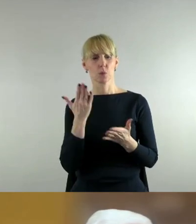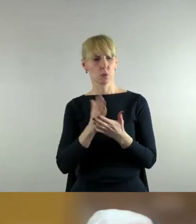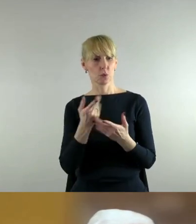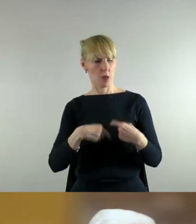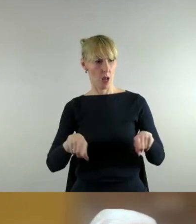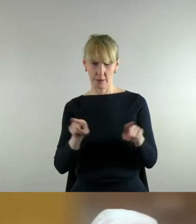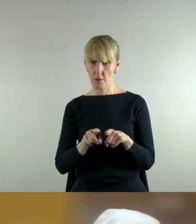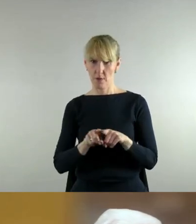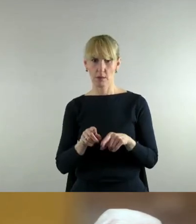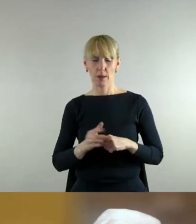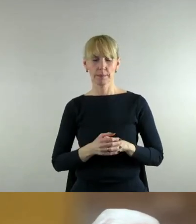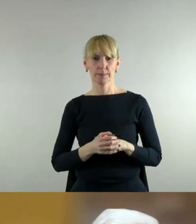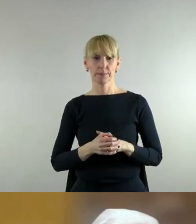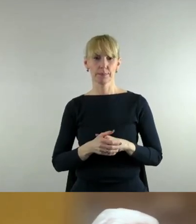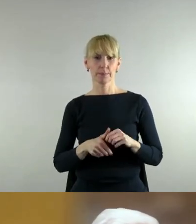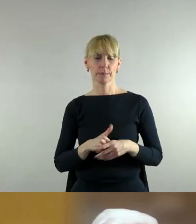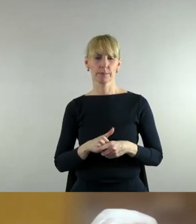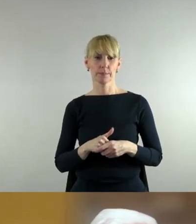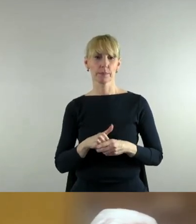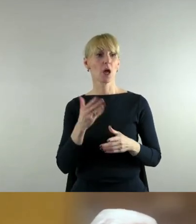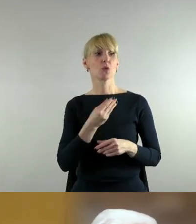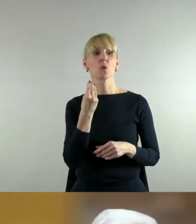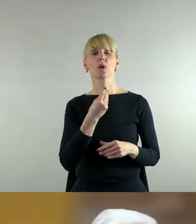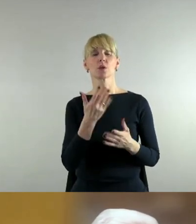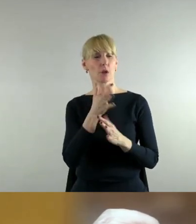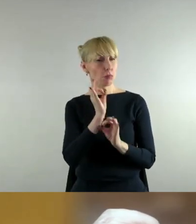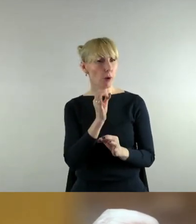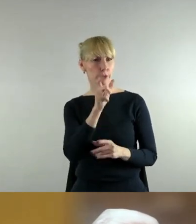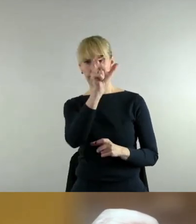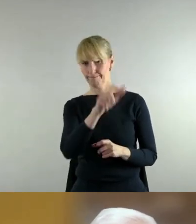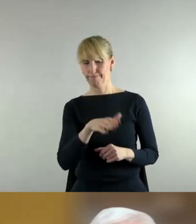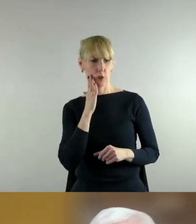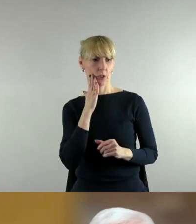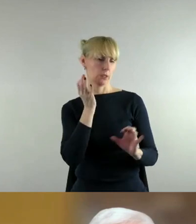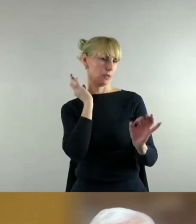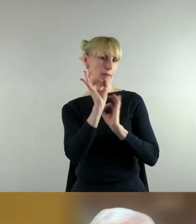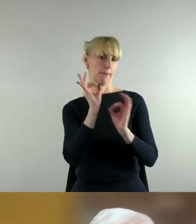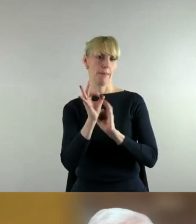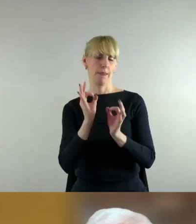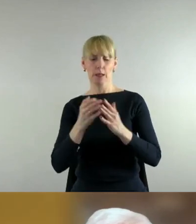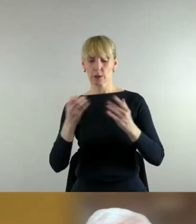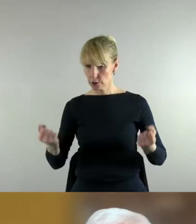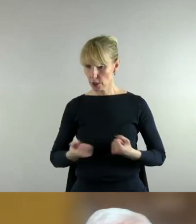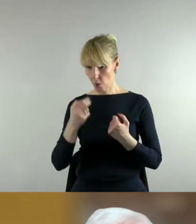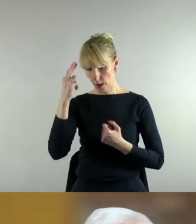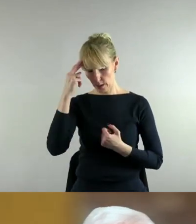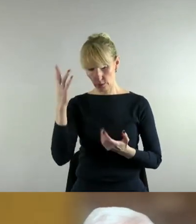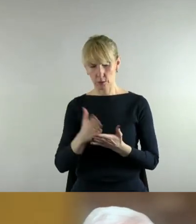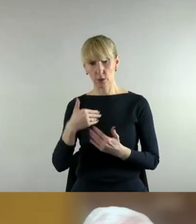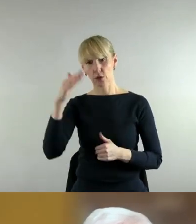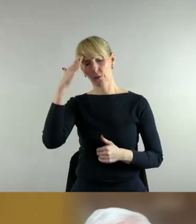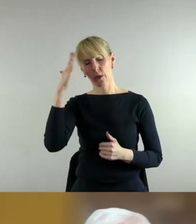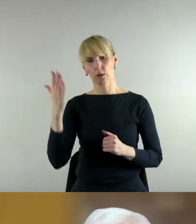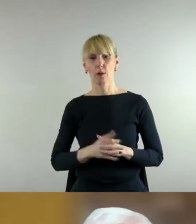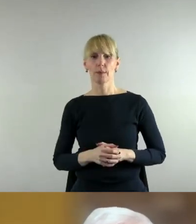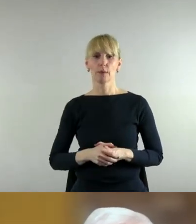on. And at the end, just to quote, a well-informed inhabitant is more rational and